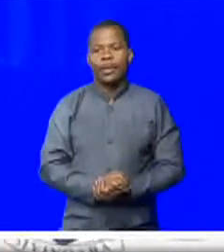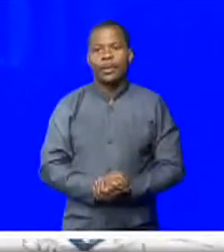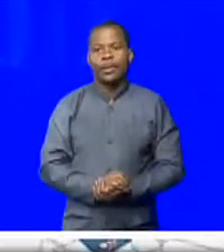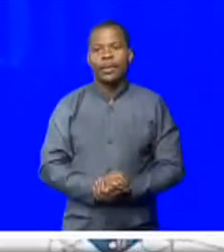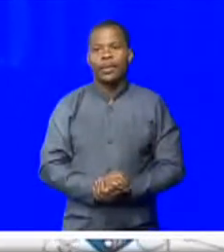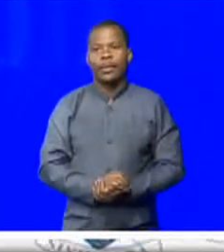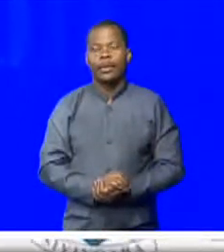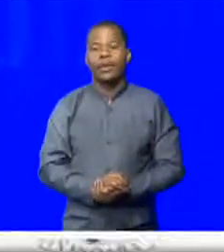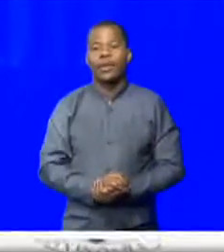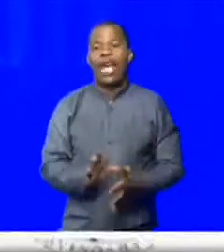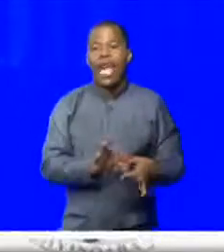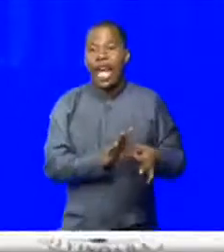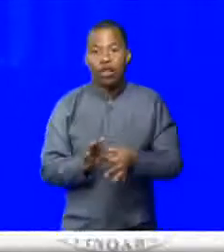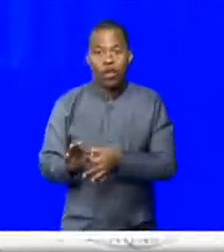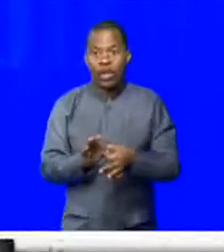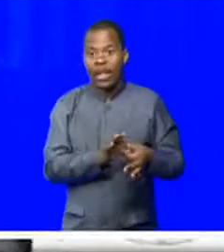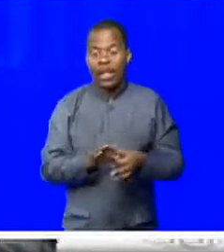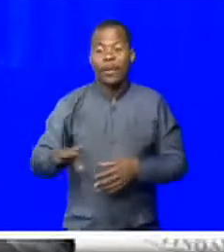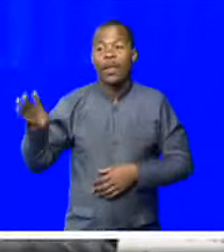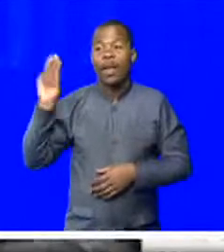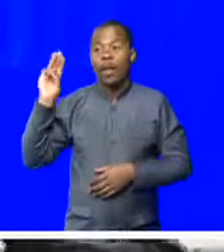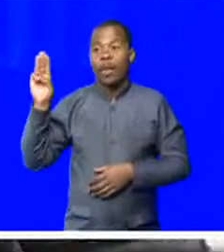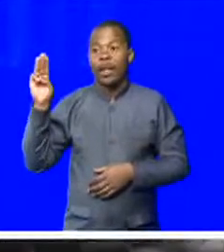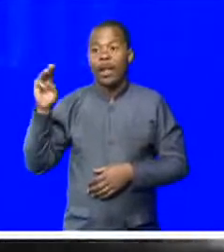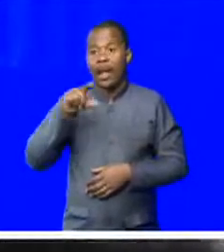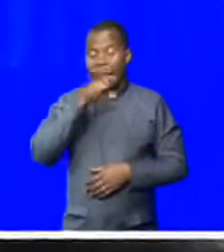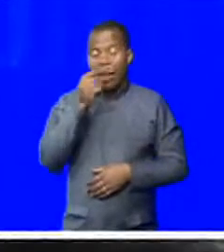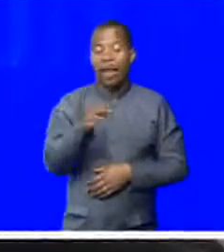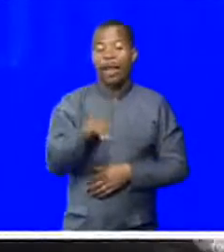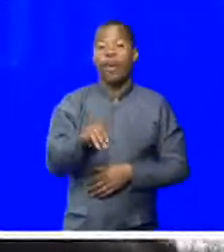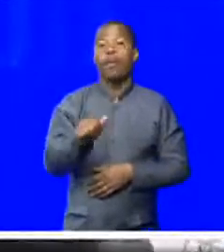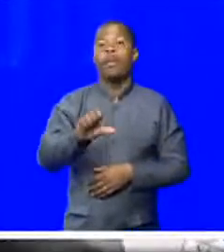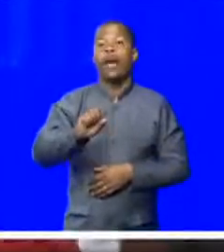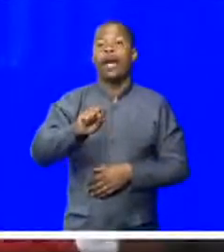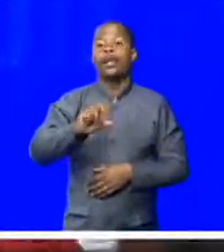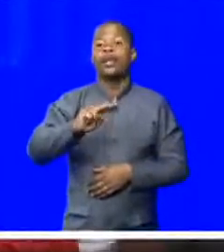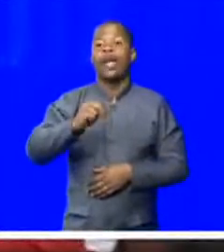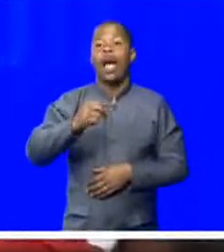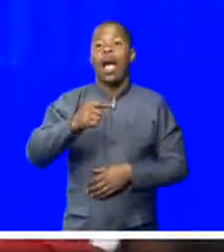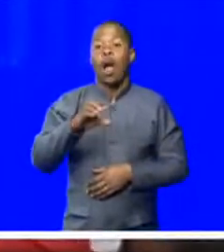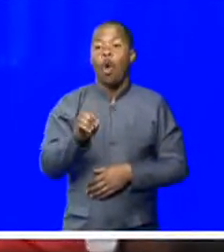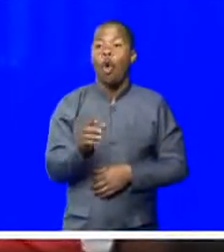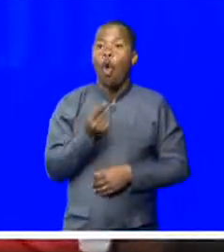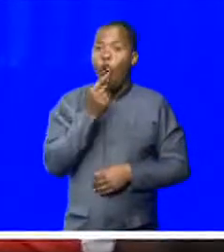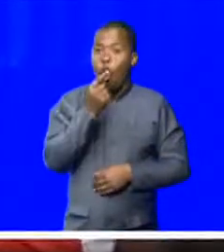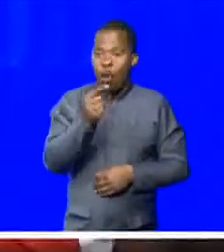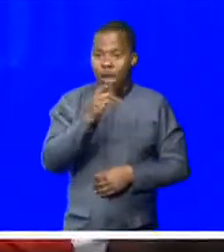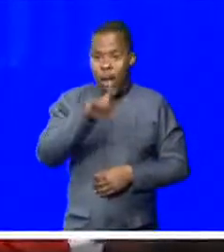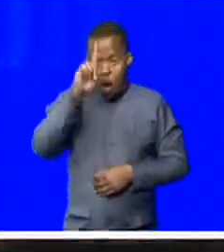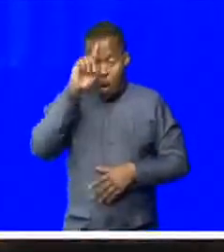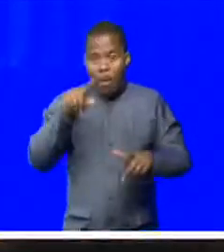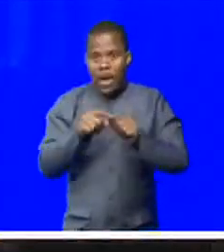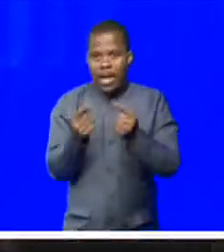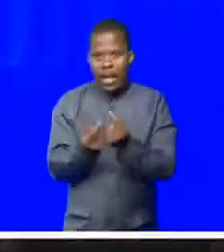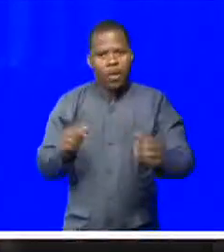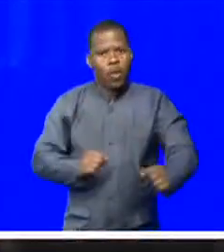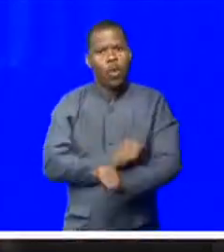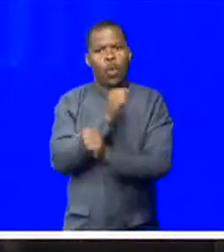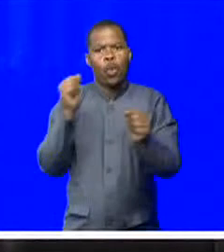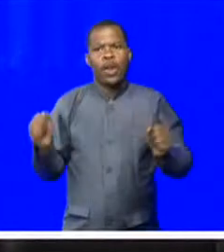Association president, says they have supported the team in preparations and they hope to see the team getting positive results in